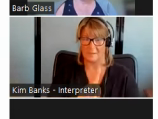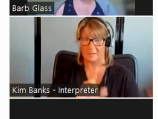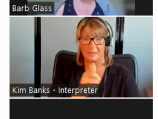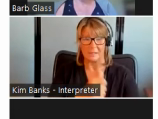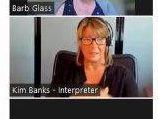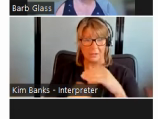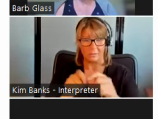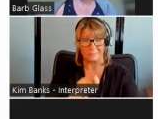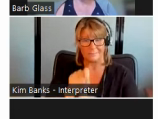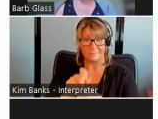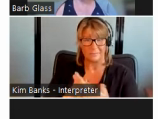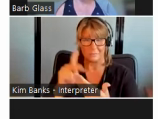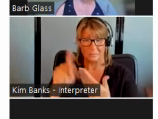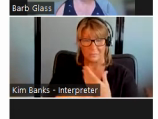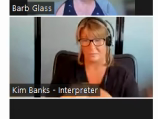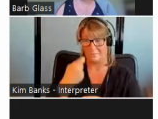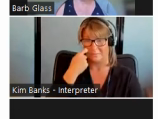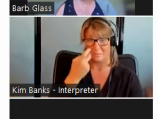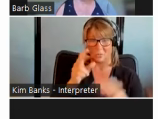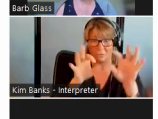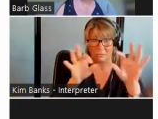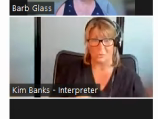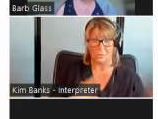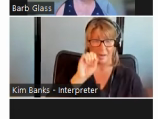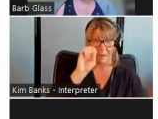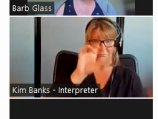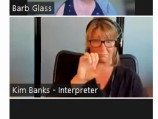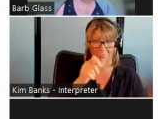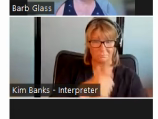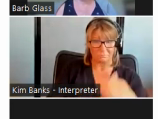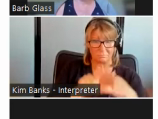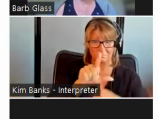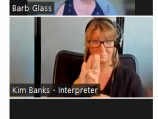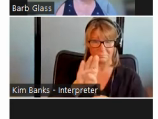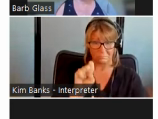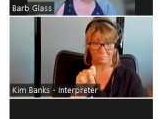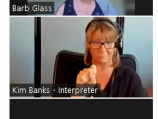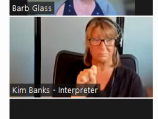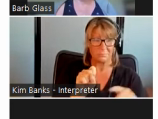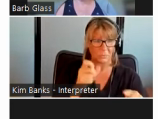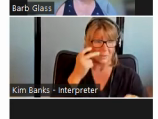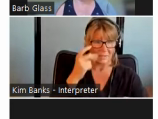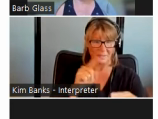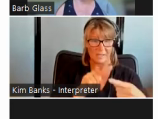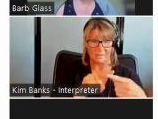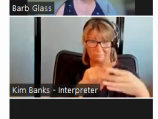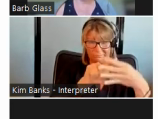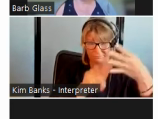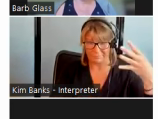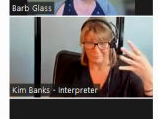So the 2 forms that I just mentioned that we use in LBS, you can see them here in alphabetical